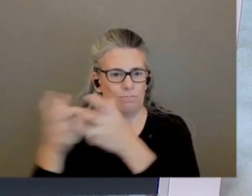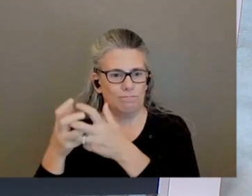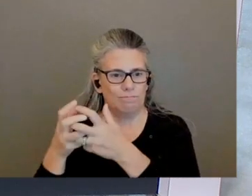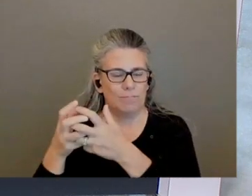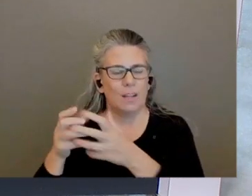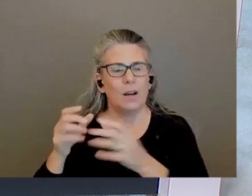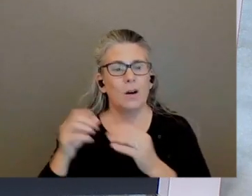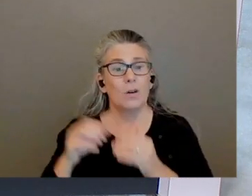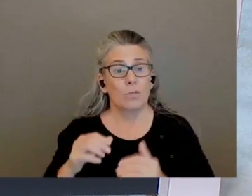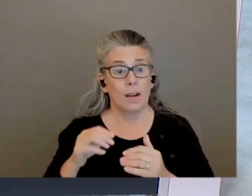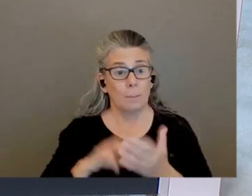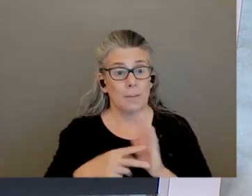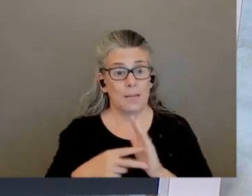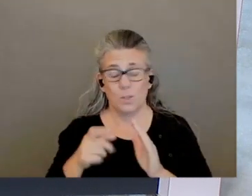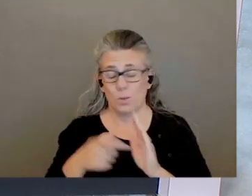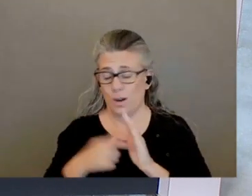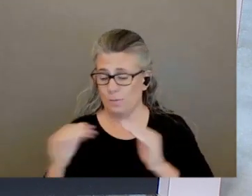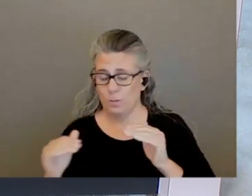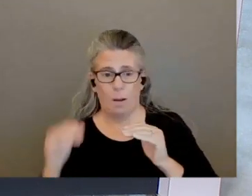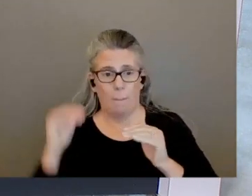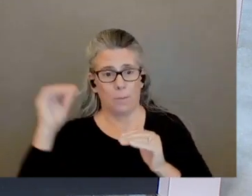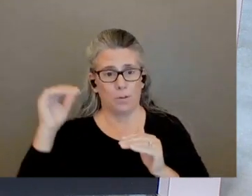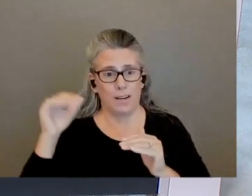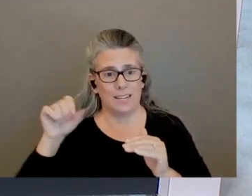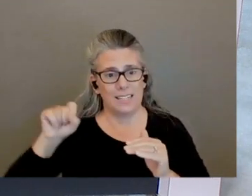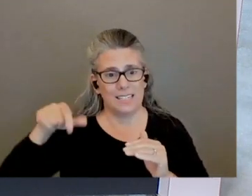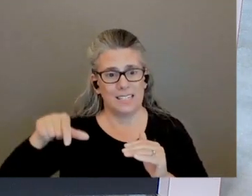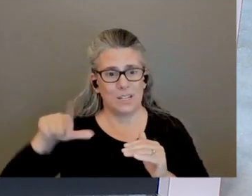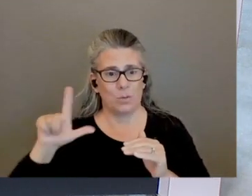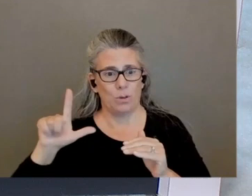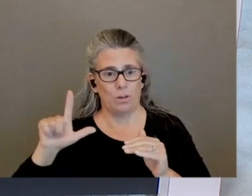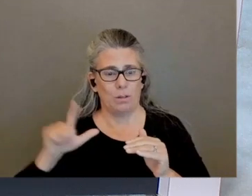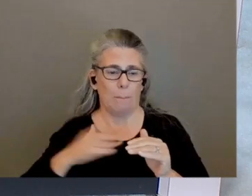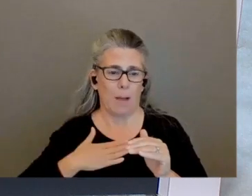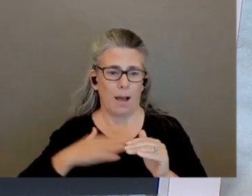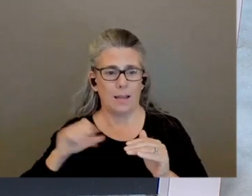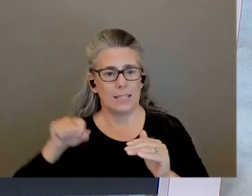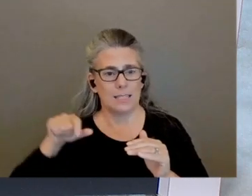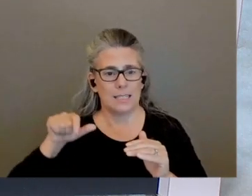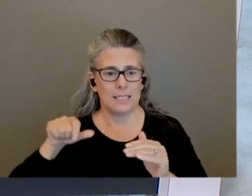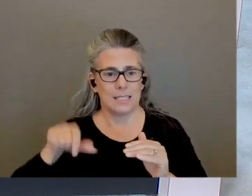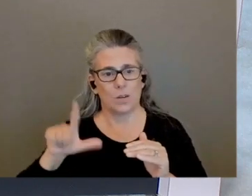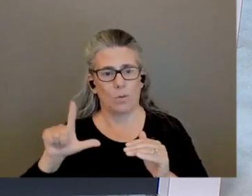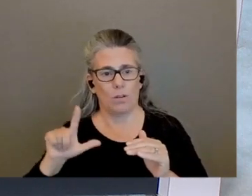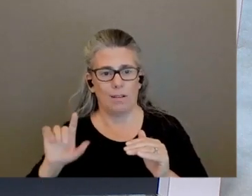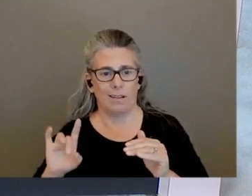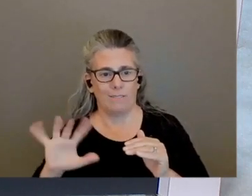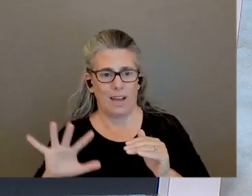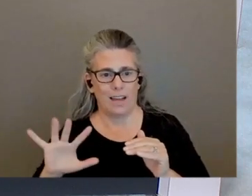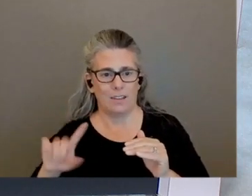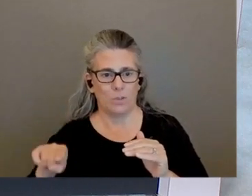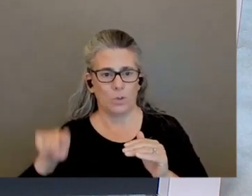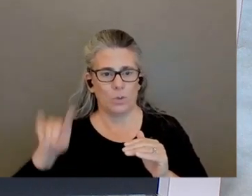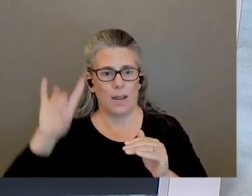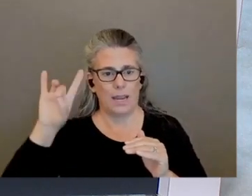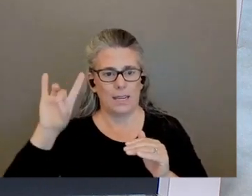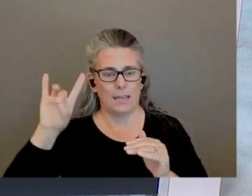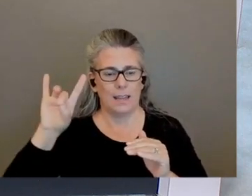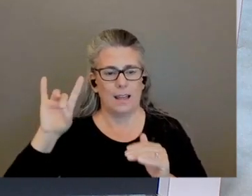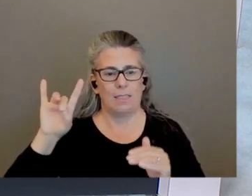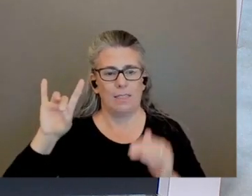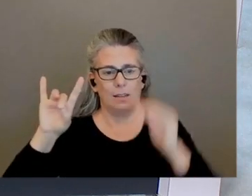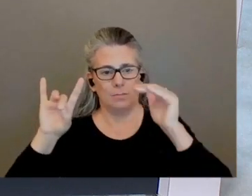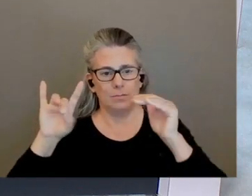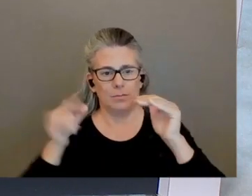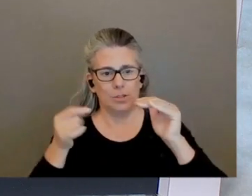use MySQL 8, and then once you're there, you can move from x86 to Graviton. If you're